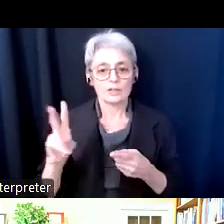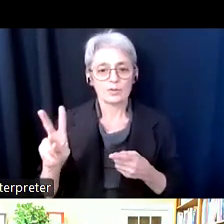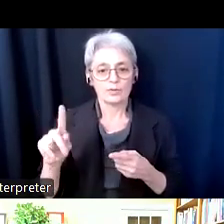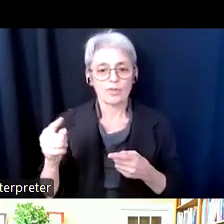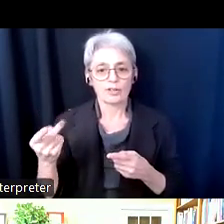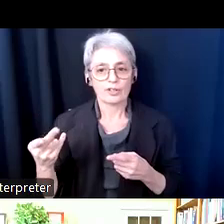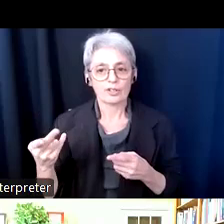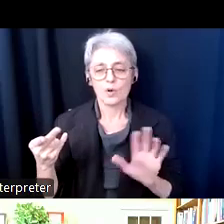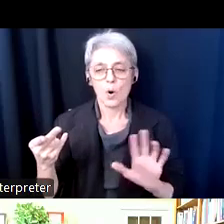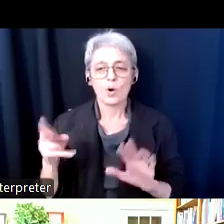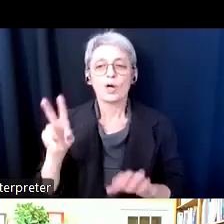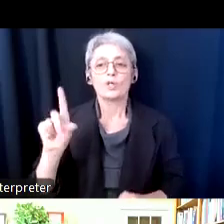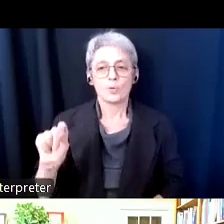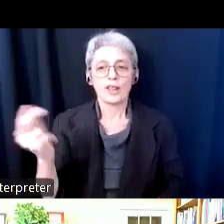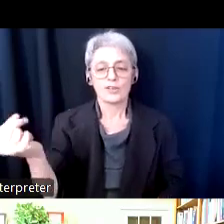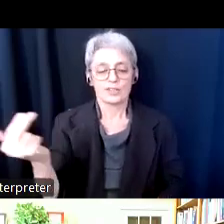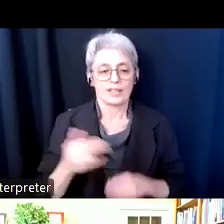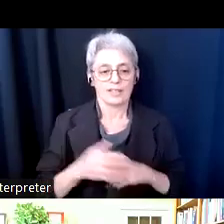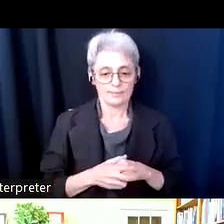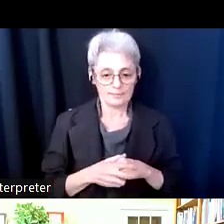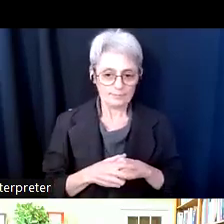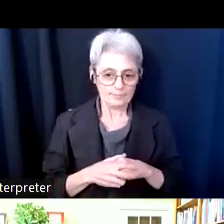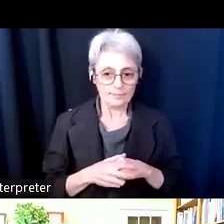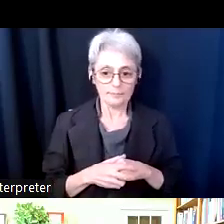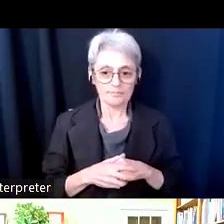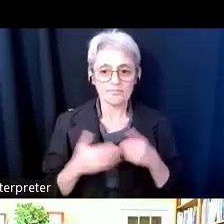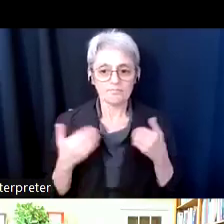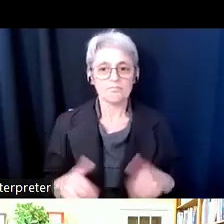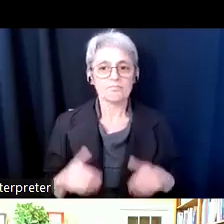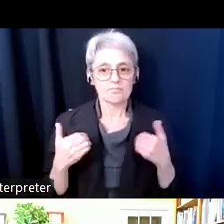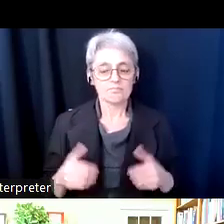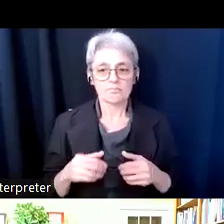2013, when a very aggressive cancer took her life,